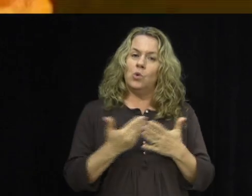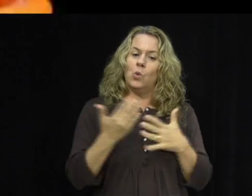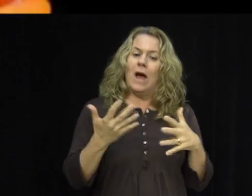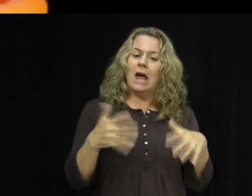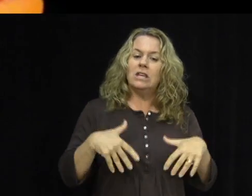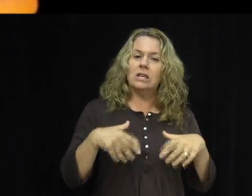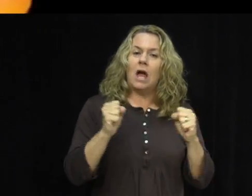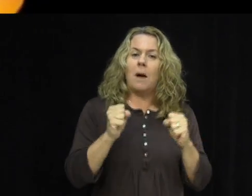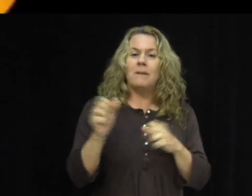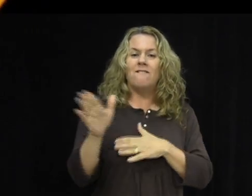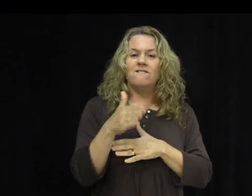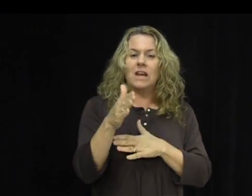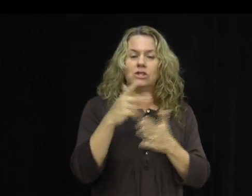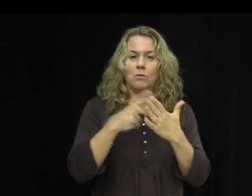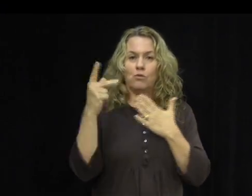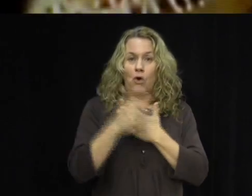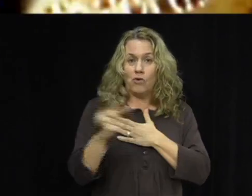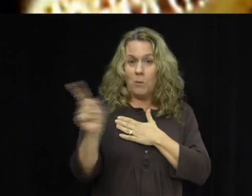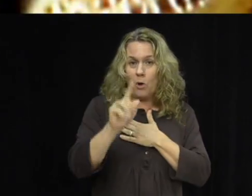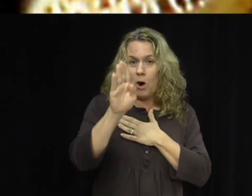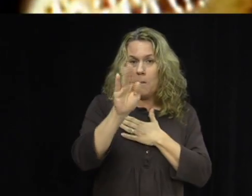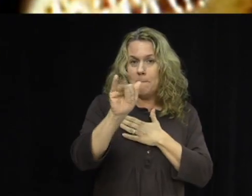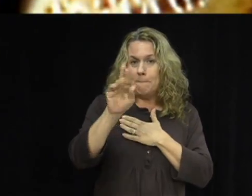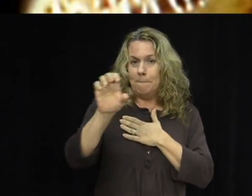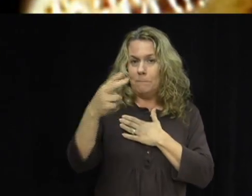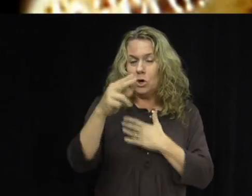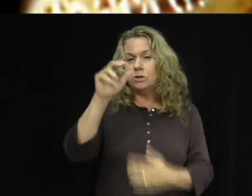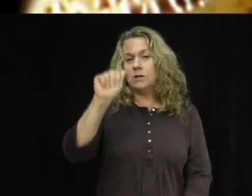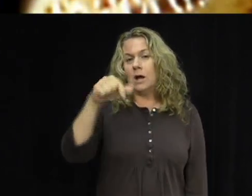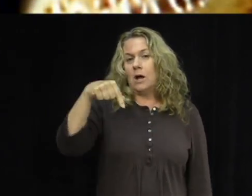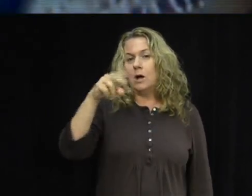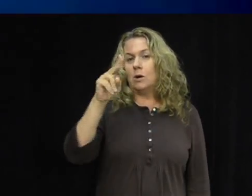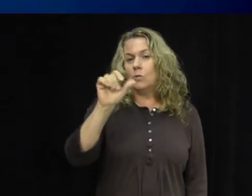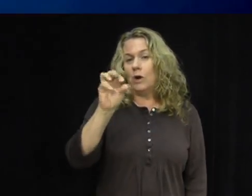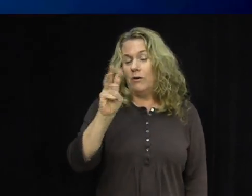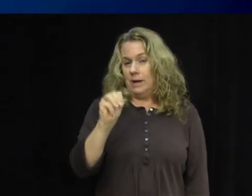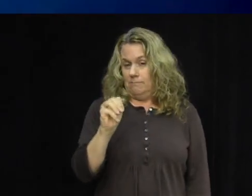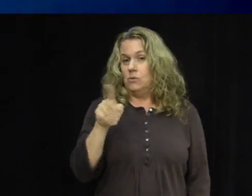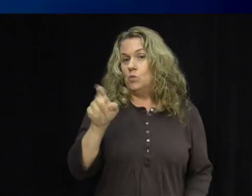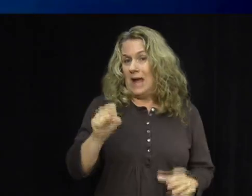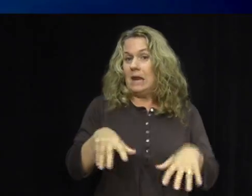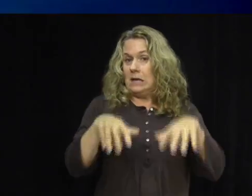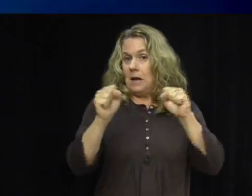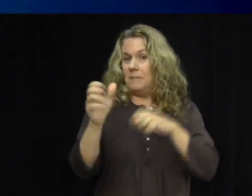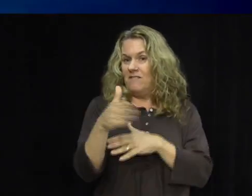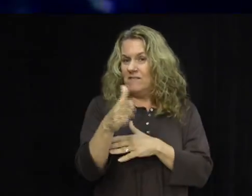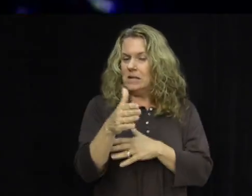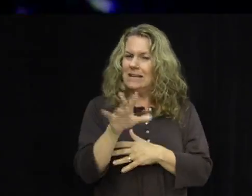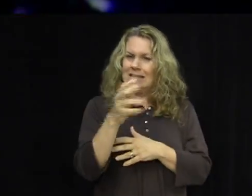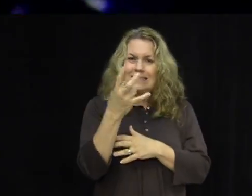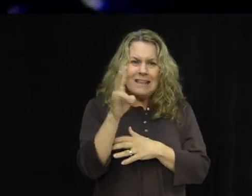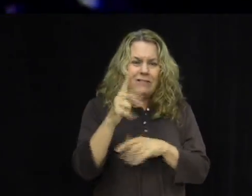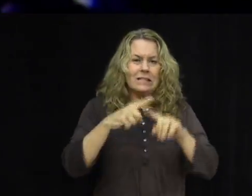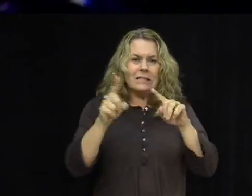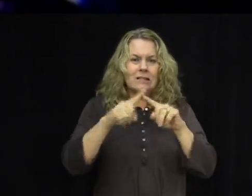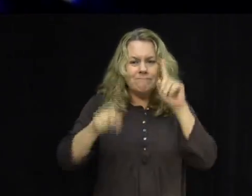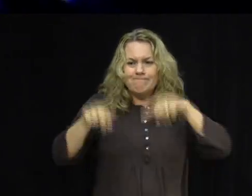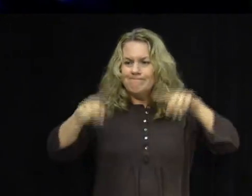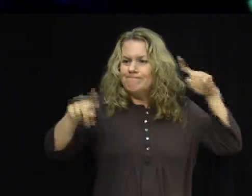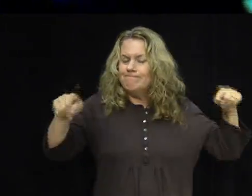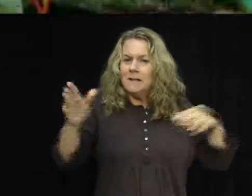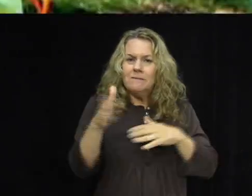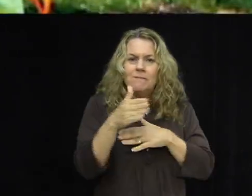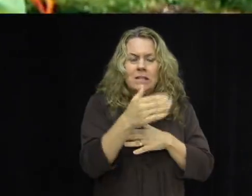Diegans can adopt and purchase marine animals in the aquarium. There are 17 different species you can choose from. Anything from clownfish